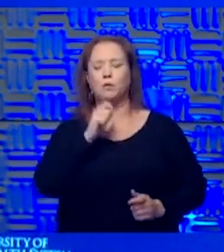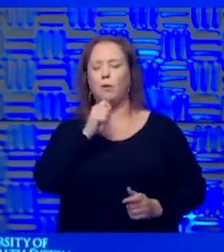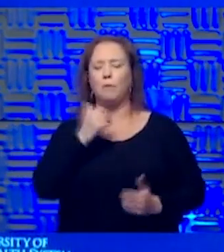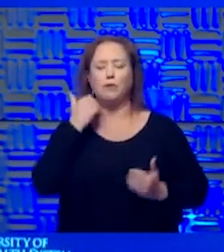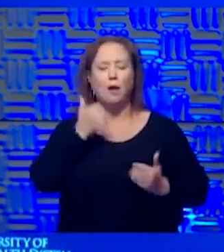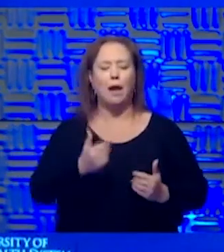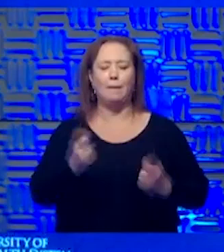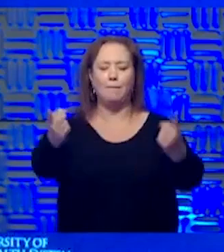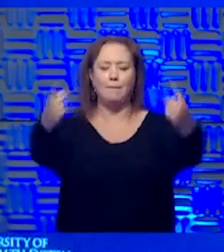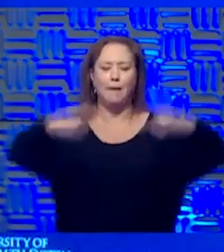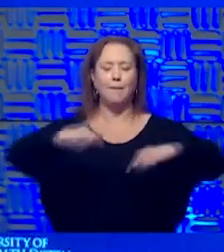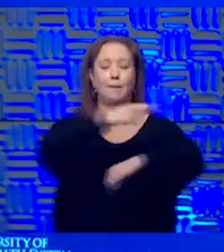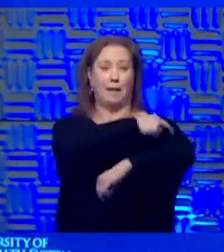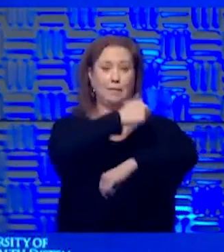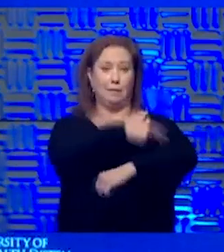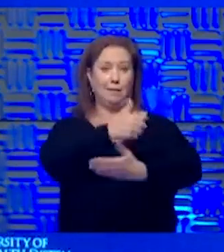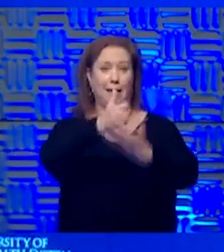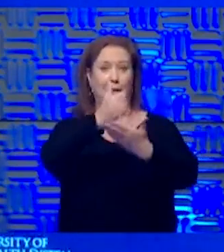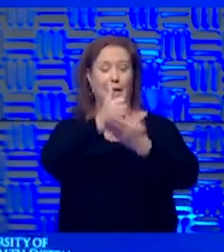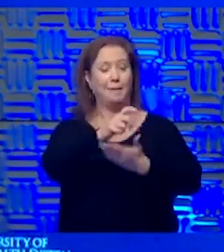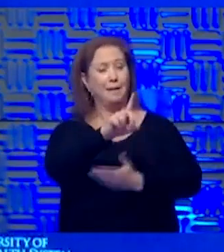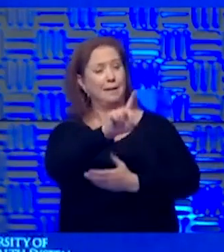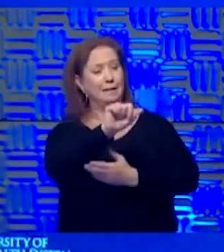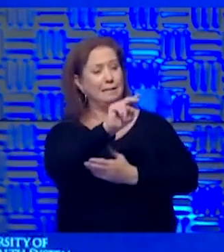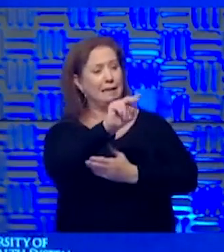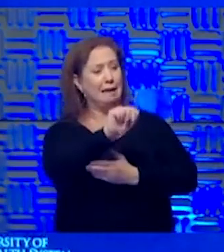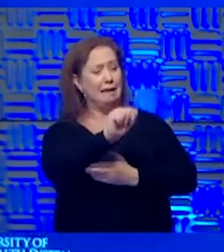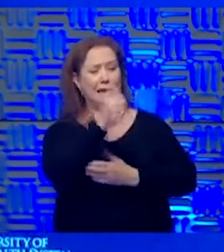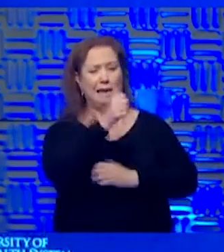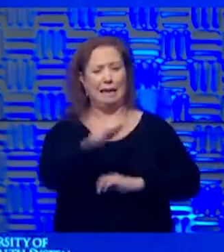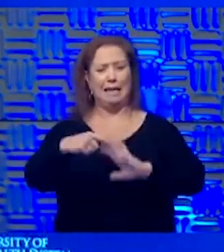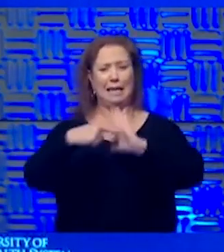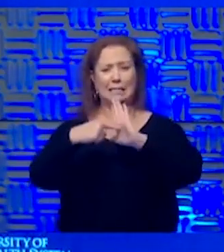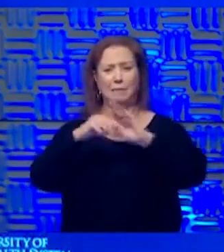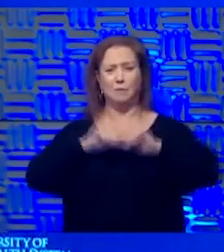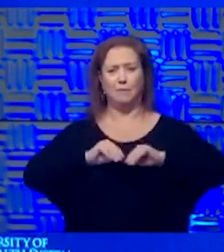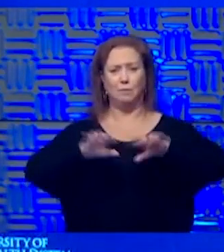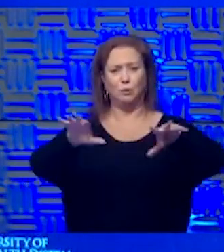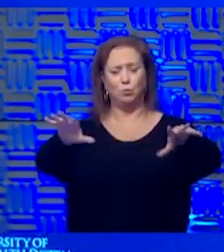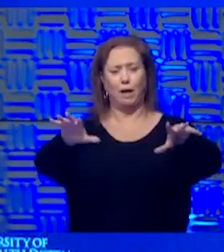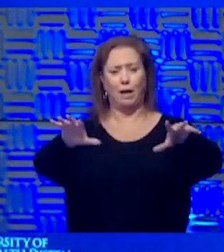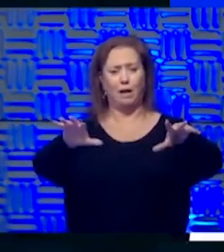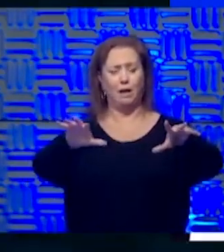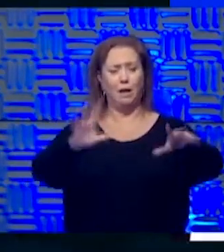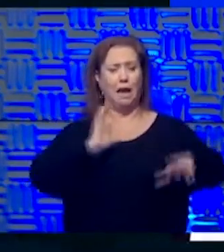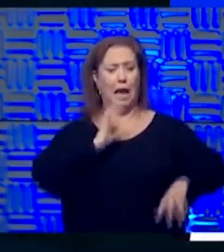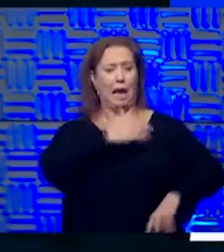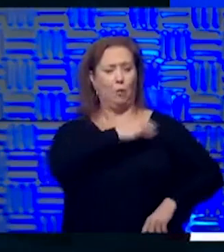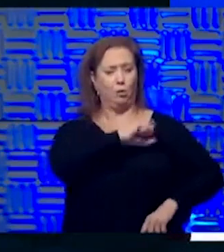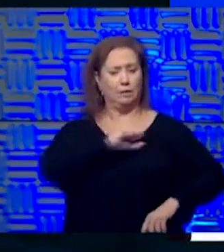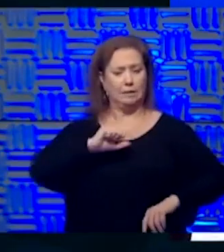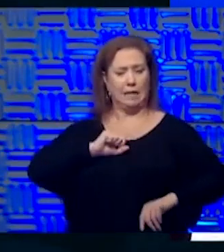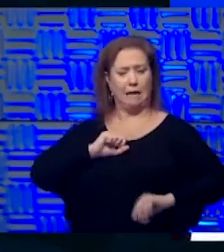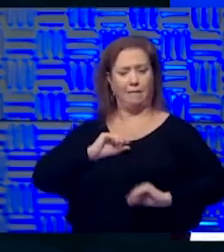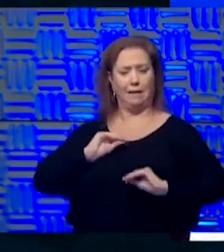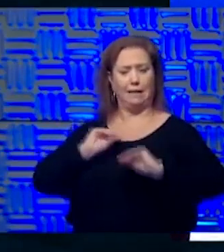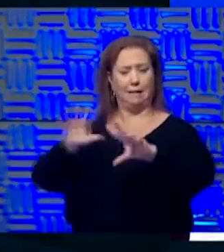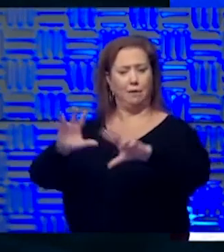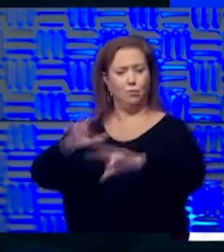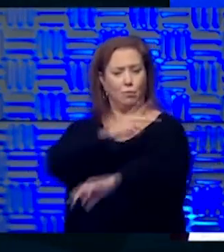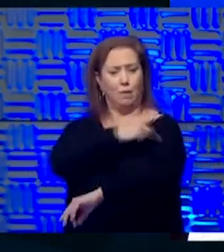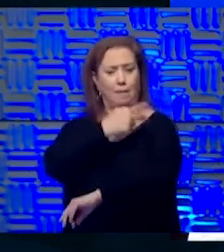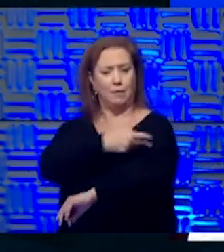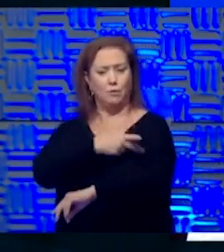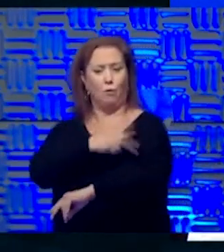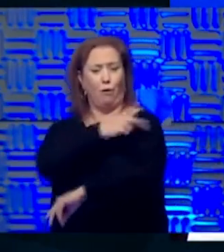about going to the hospital to get help. Dana, do we think we've had any examples of spread from one of our staff to a patient, from a patient to a staff